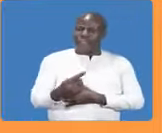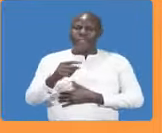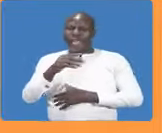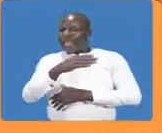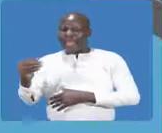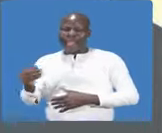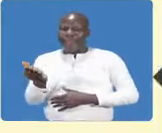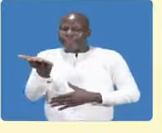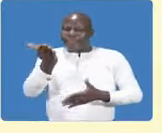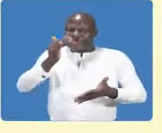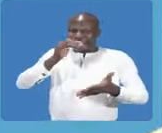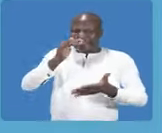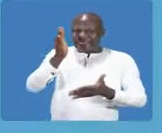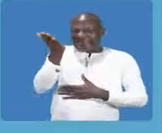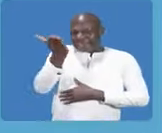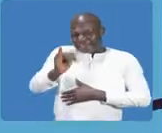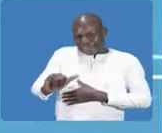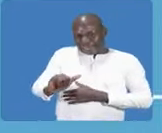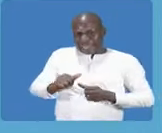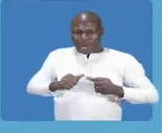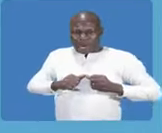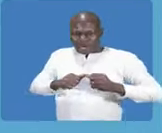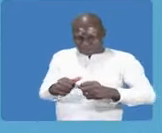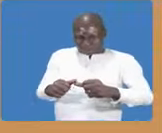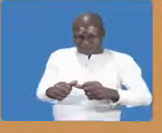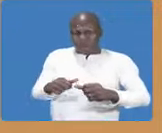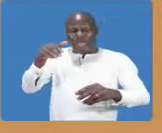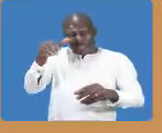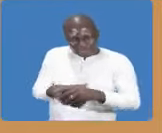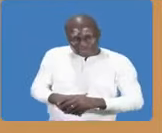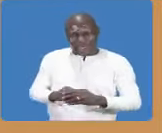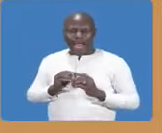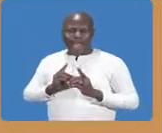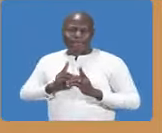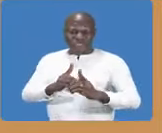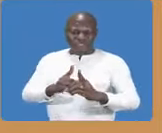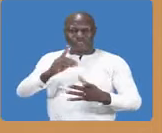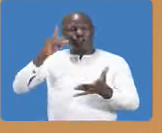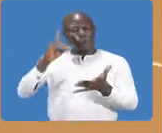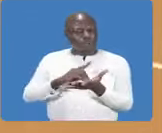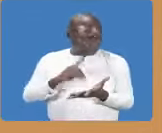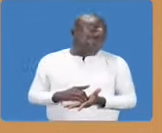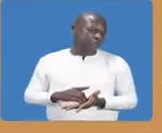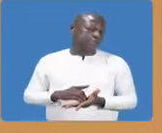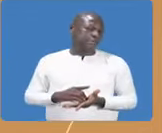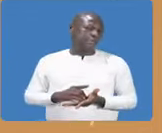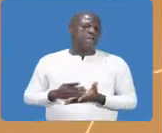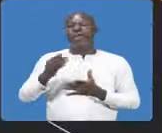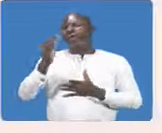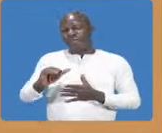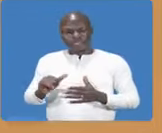and they continued steadfastly in the apostles' doctrine